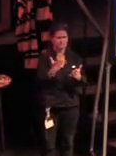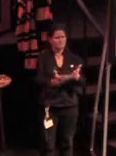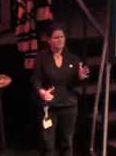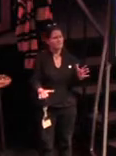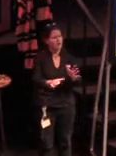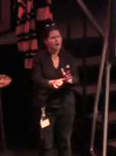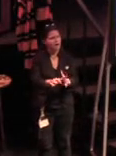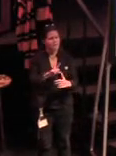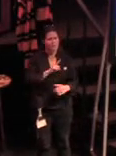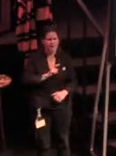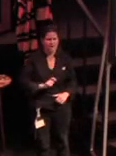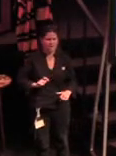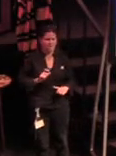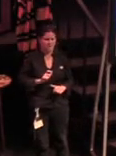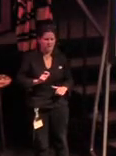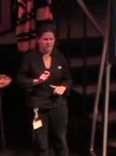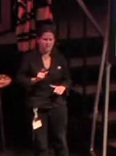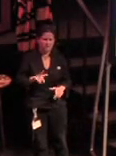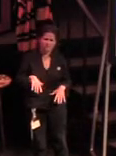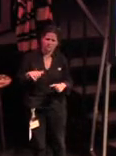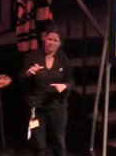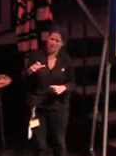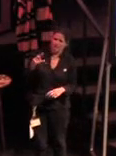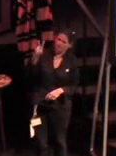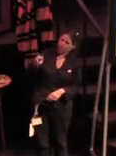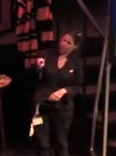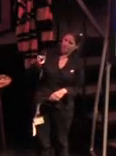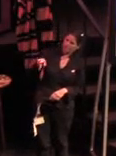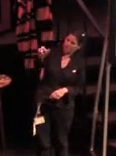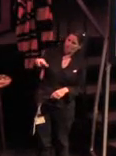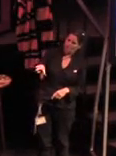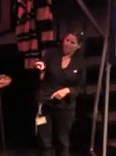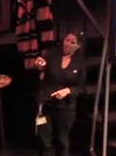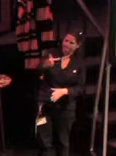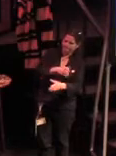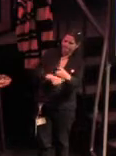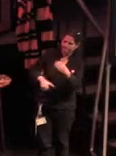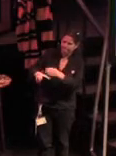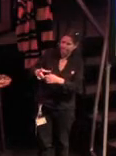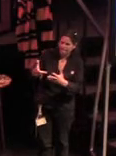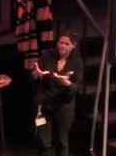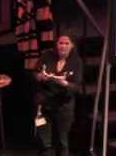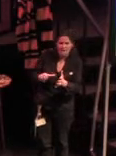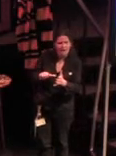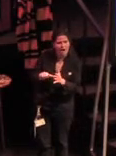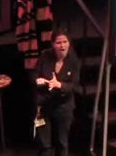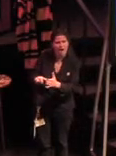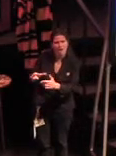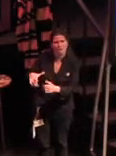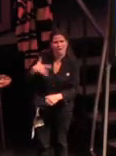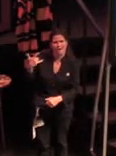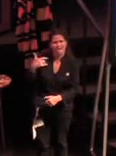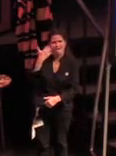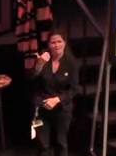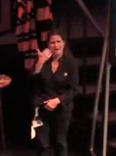Because once you start looking at somebody else and you start saying, what does it take for you to show up every day? You start to put that mirror back on yourself and you realize